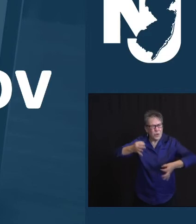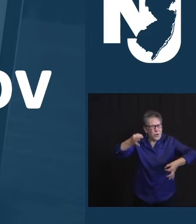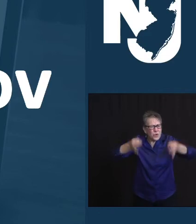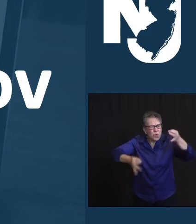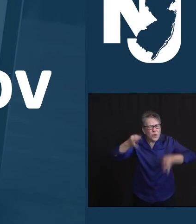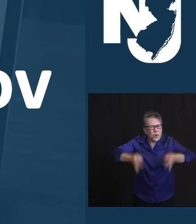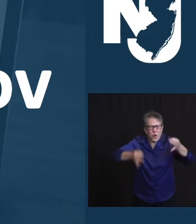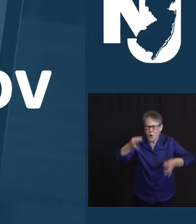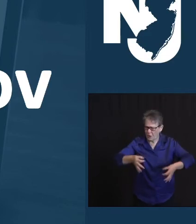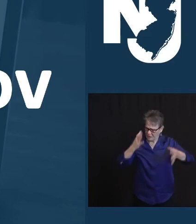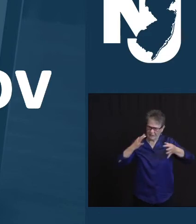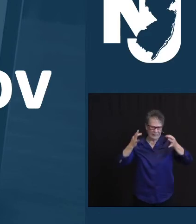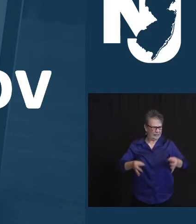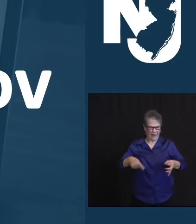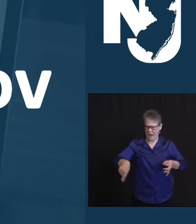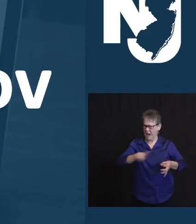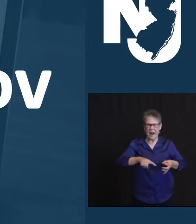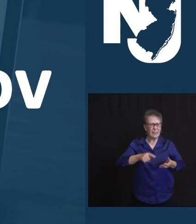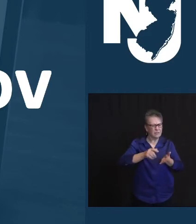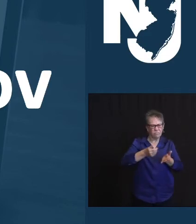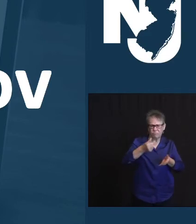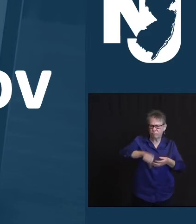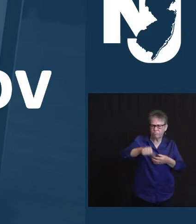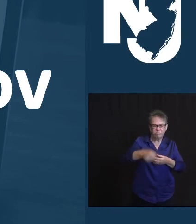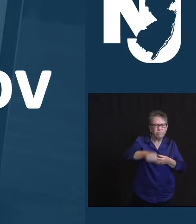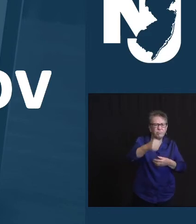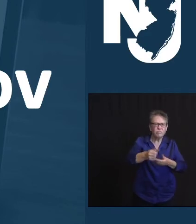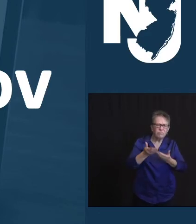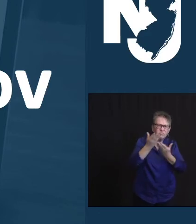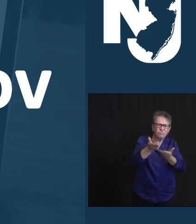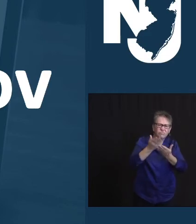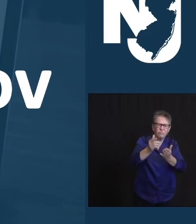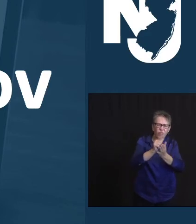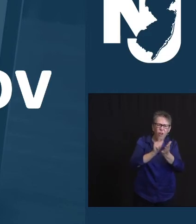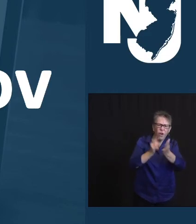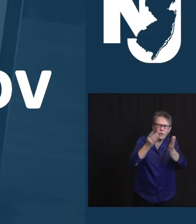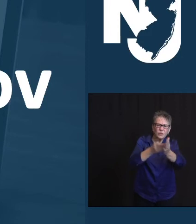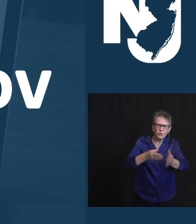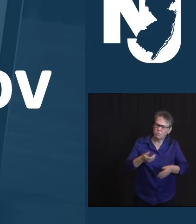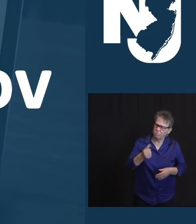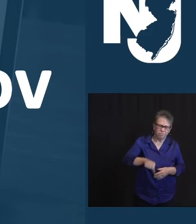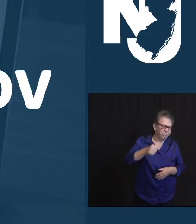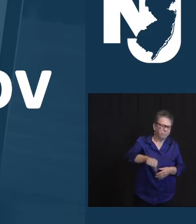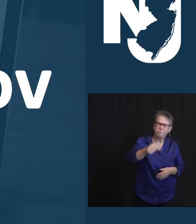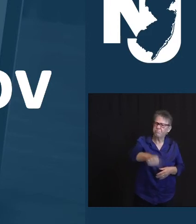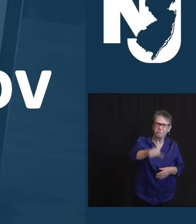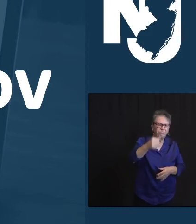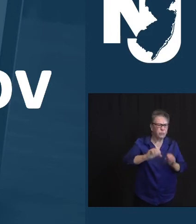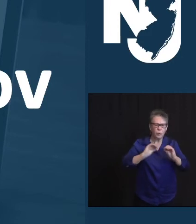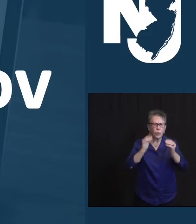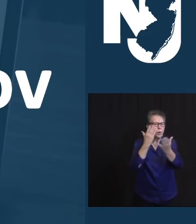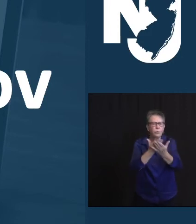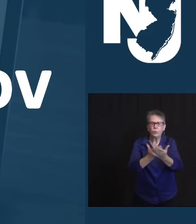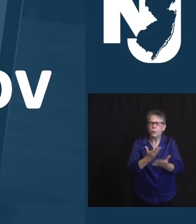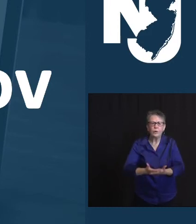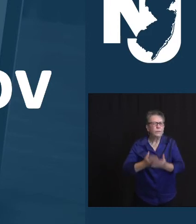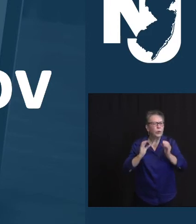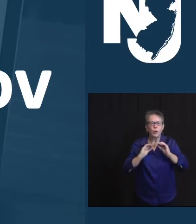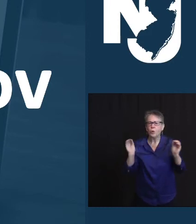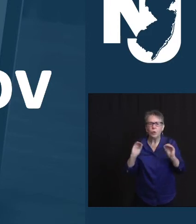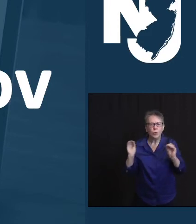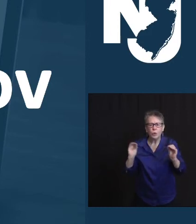that their guy lost decisively. It pains me in particular to see one of our own representatives, Congressman Jeff Van